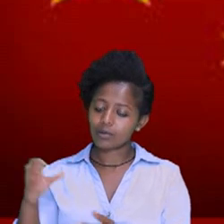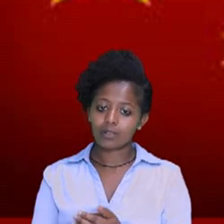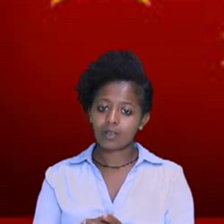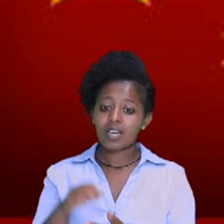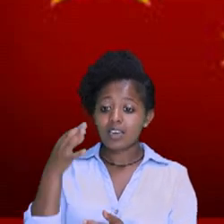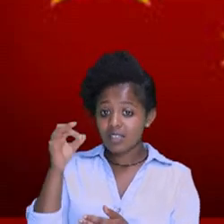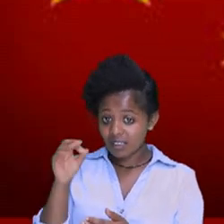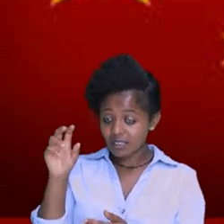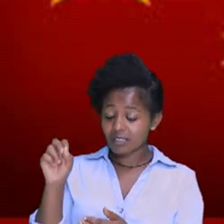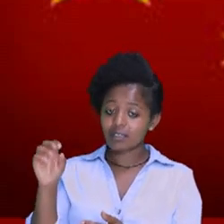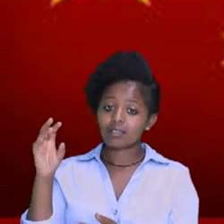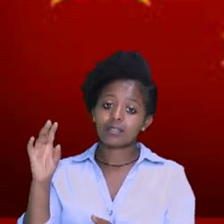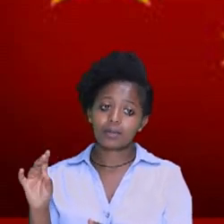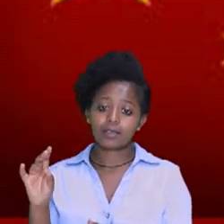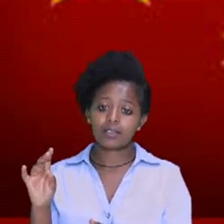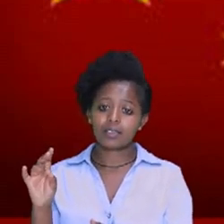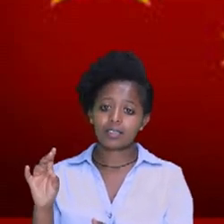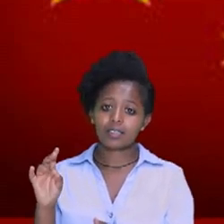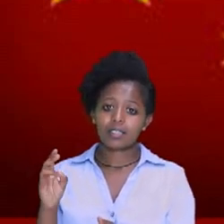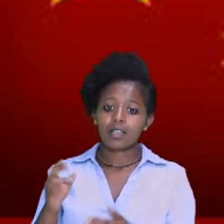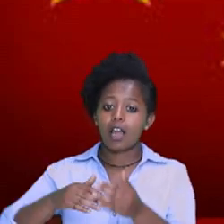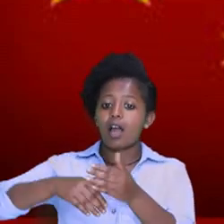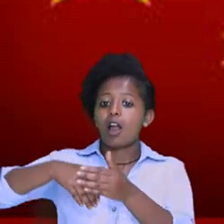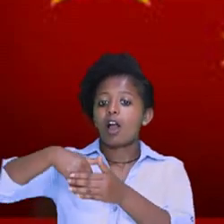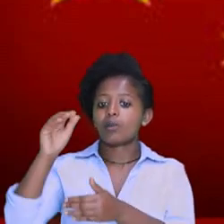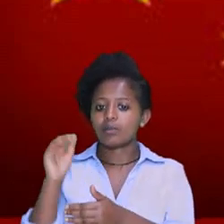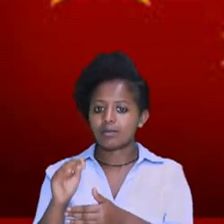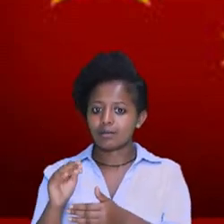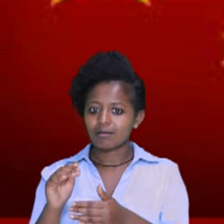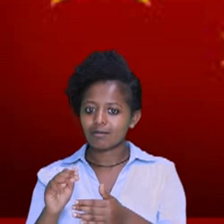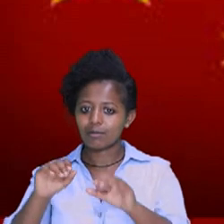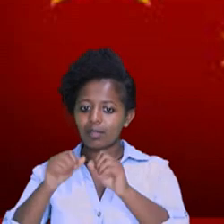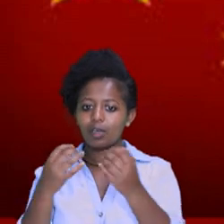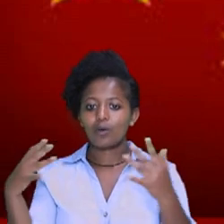In 1937, outbreak of the war,